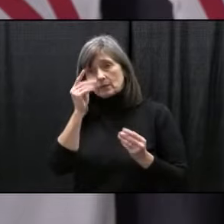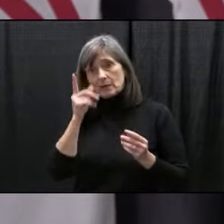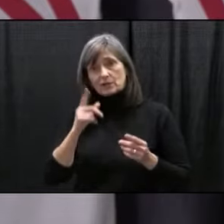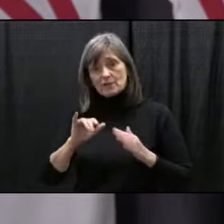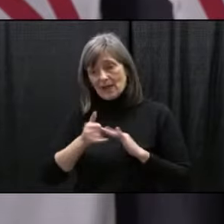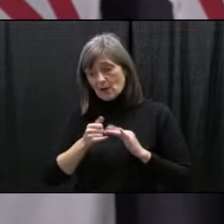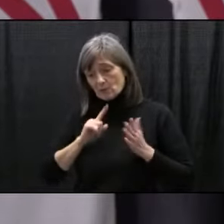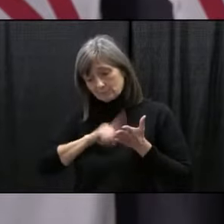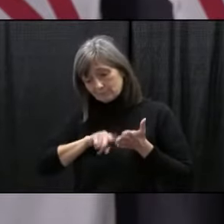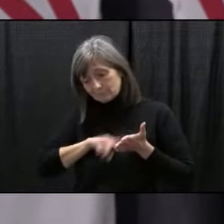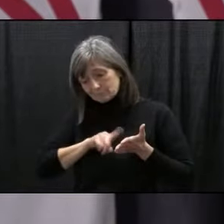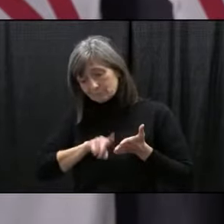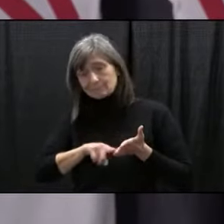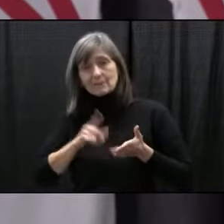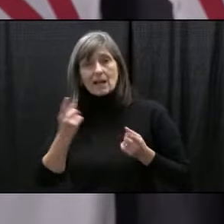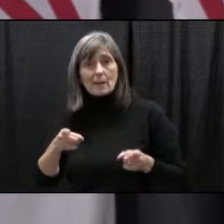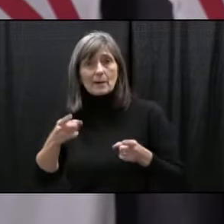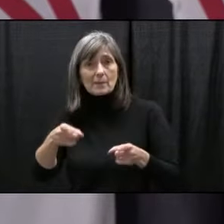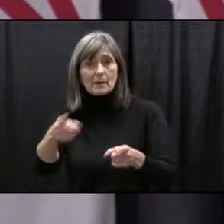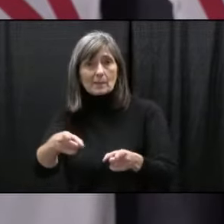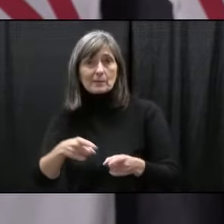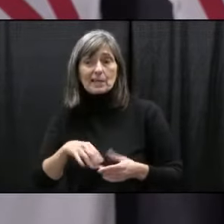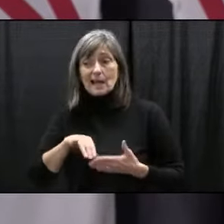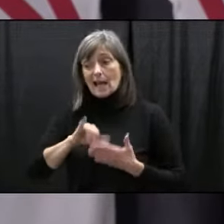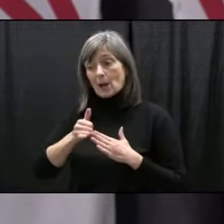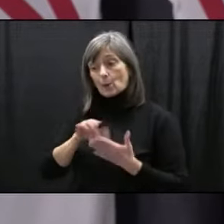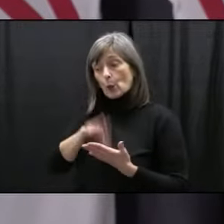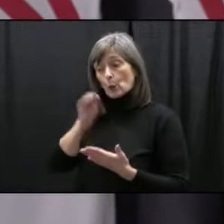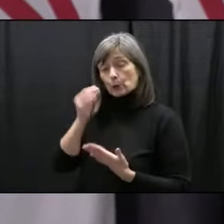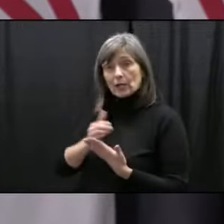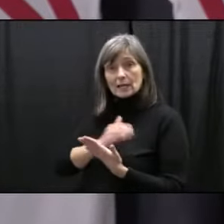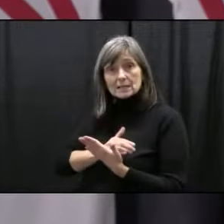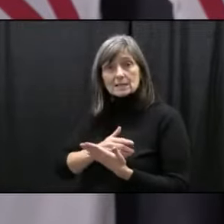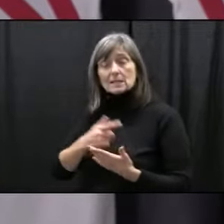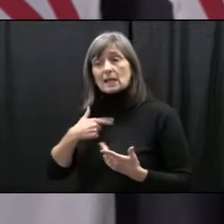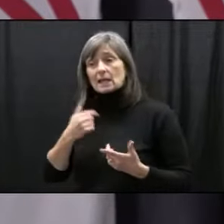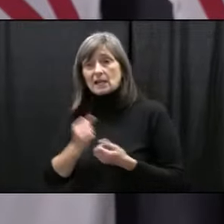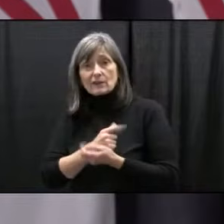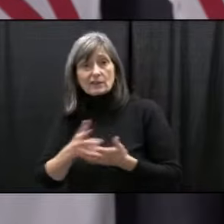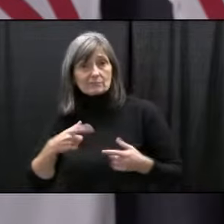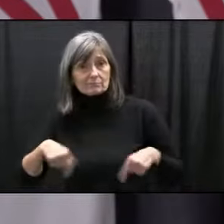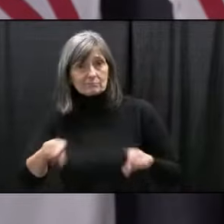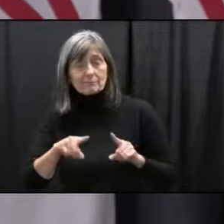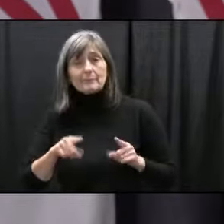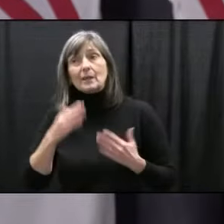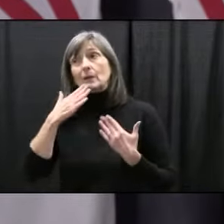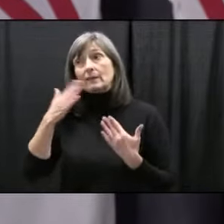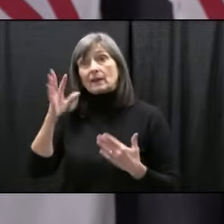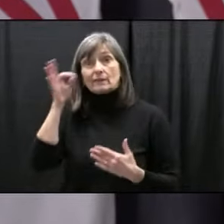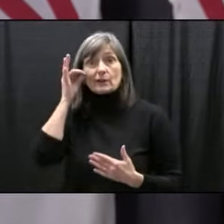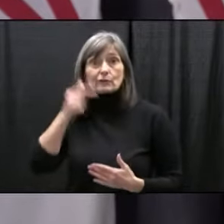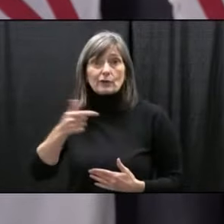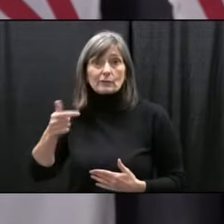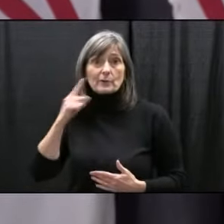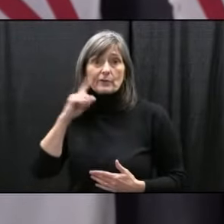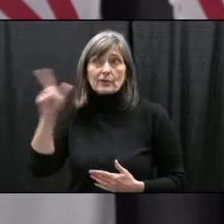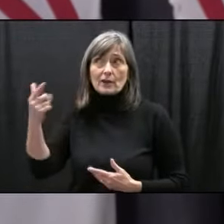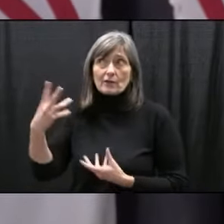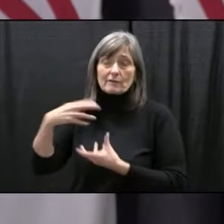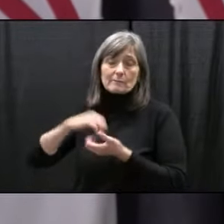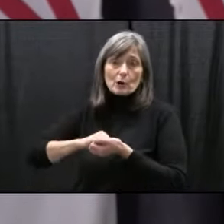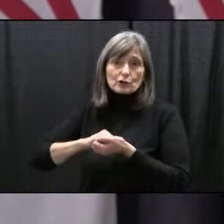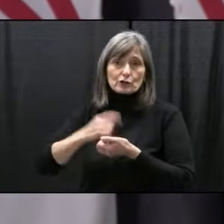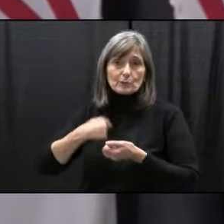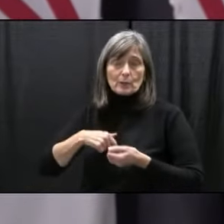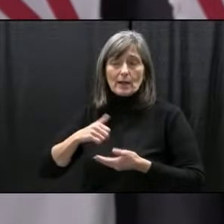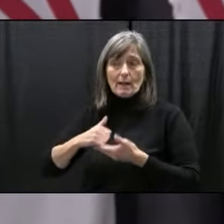a postmortem on what has occurred and lessons learned, and to move forward. I'd also like to again thank the federal government for their cooperation. Thank